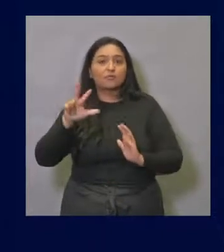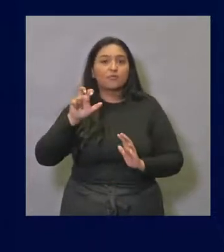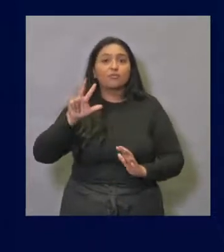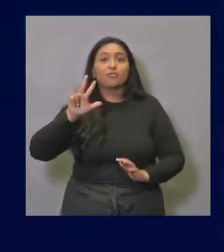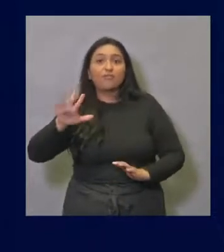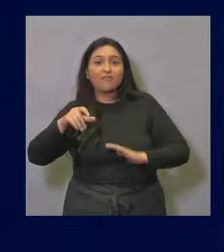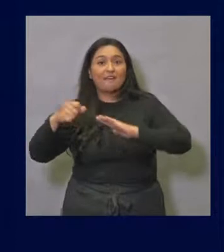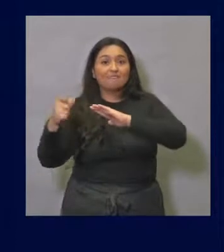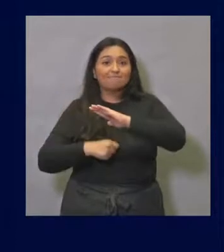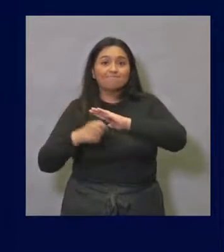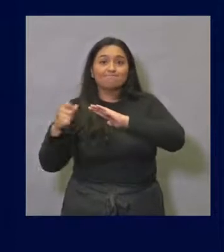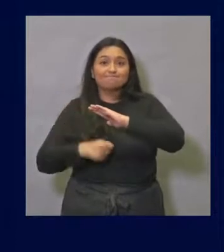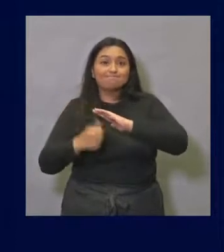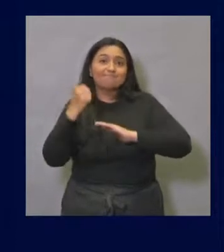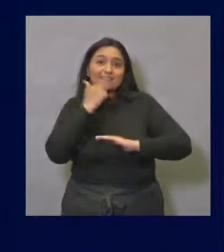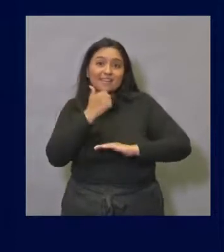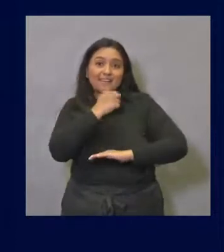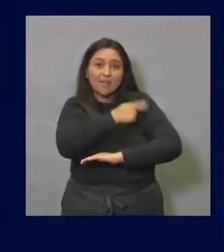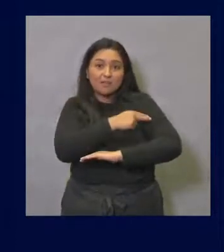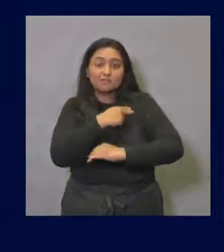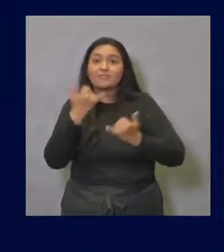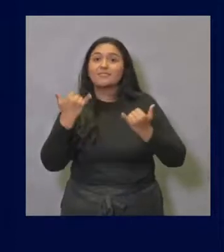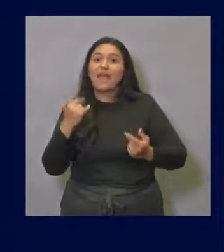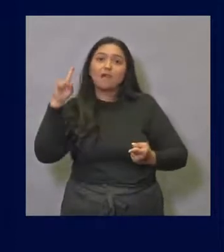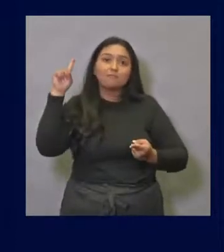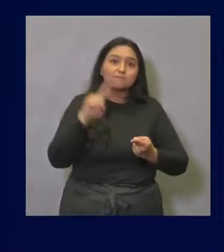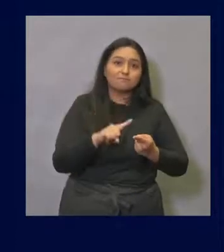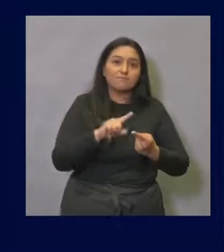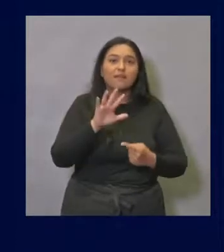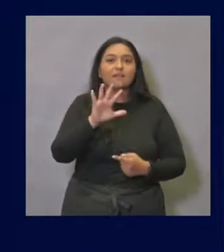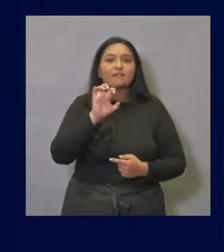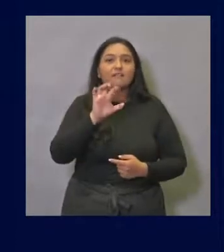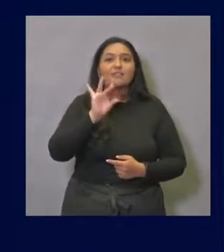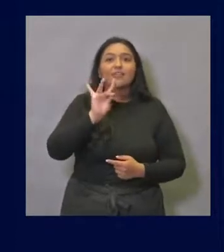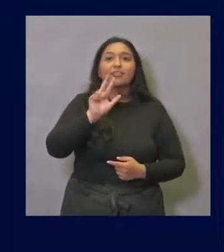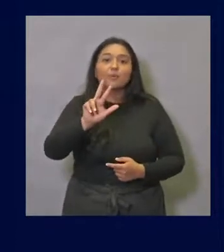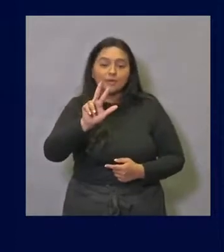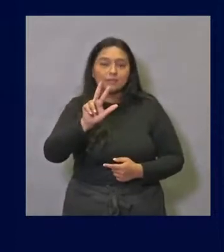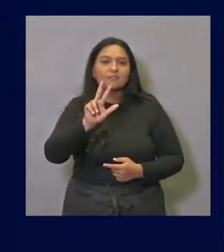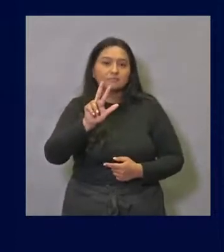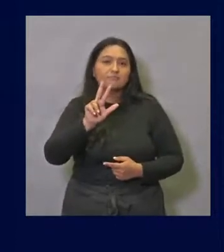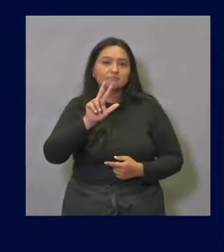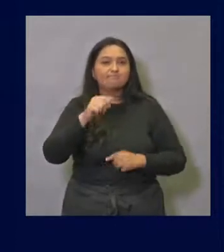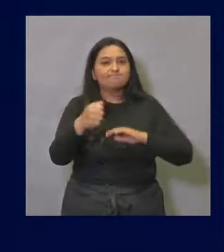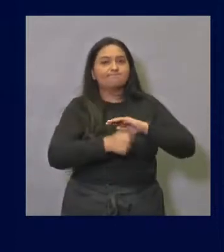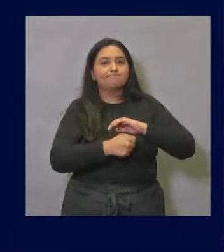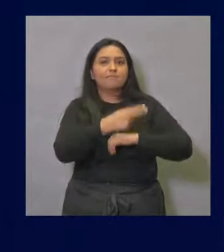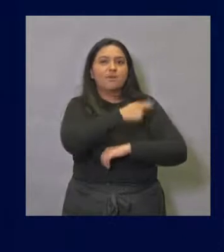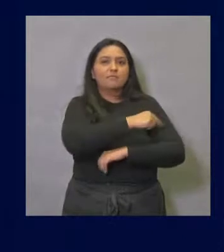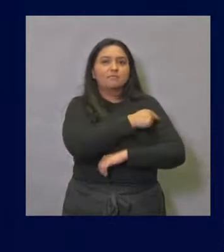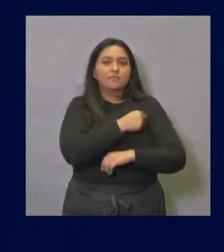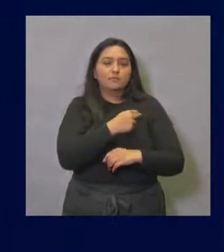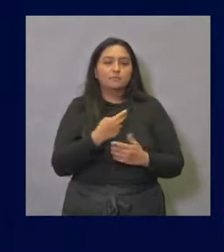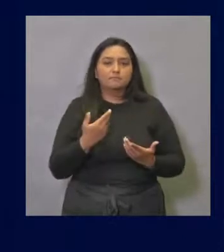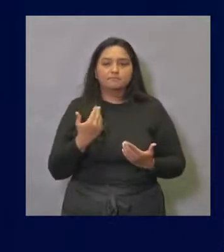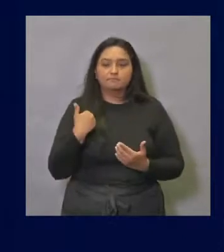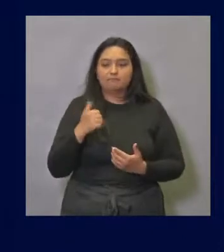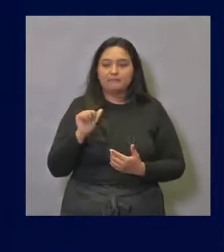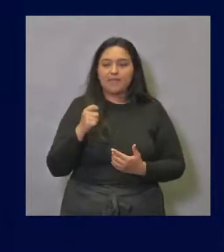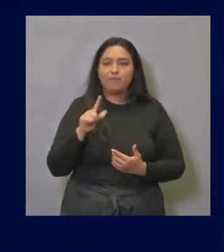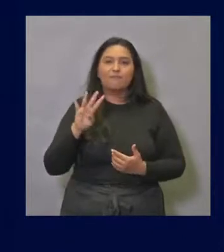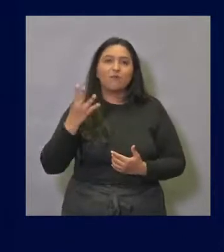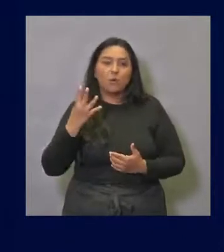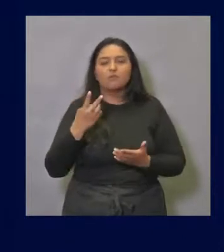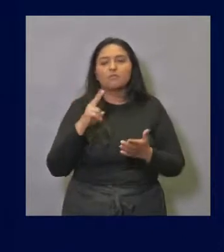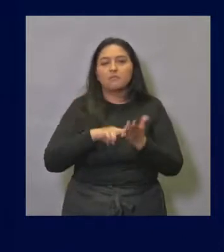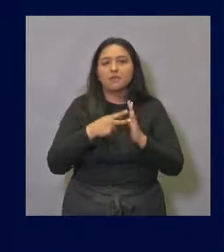daily hospitalizations, to now 583 daily hospitalizations as of April 4th. That's over now a week